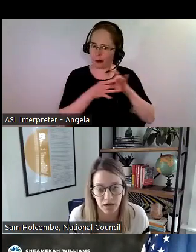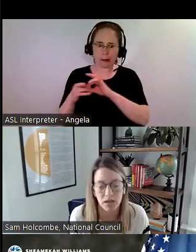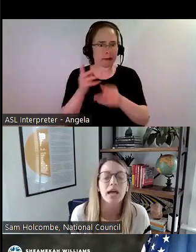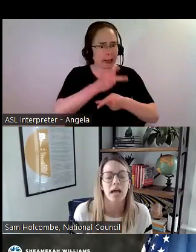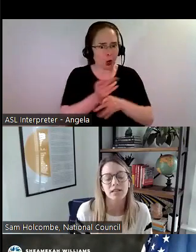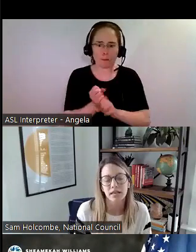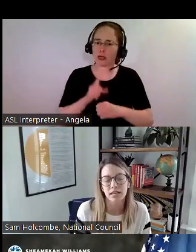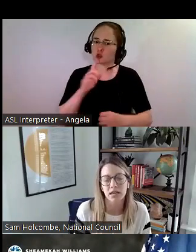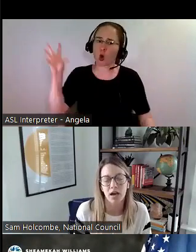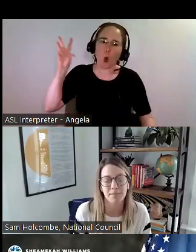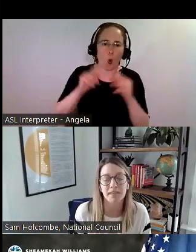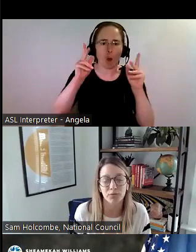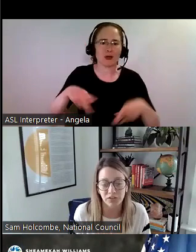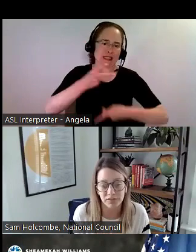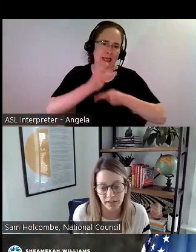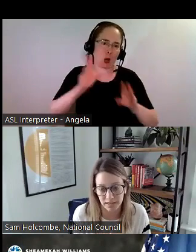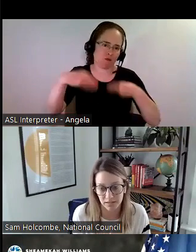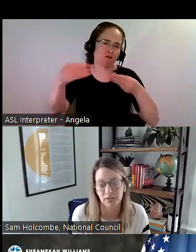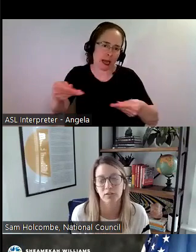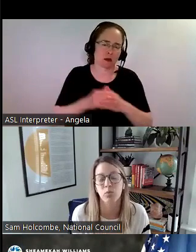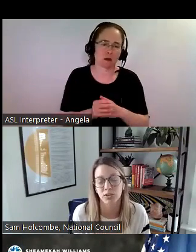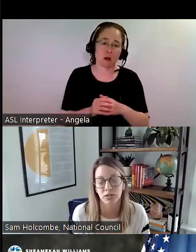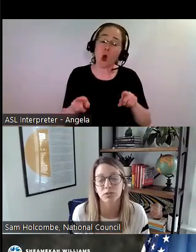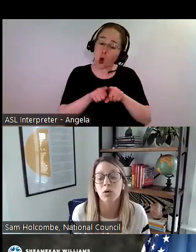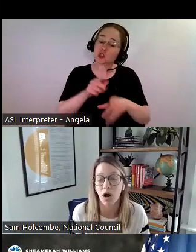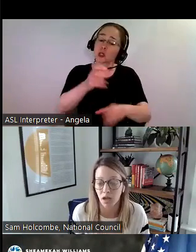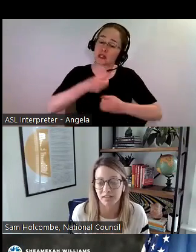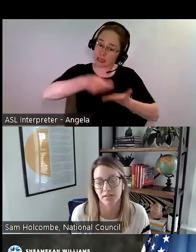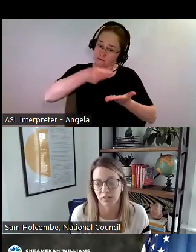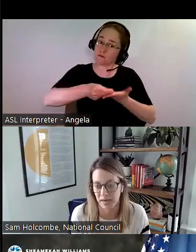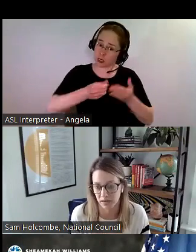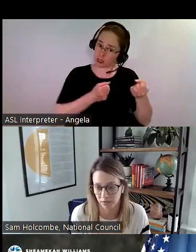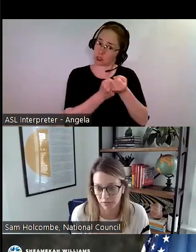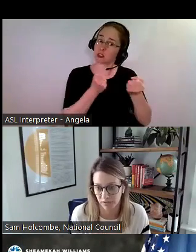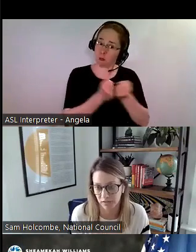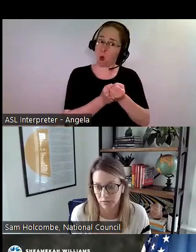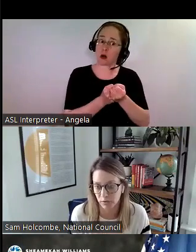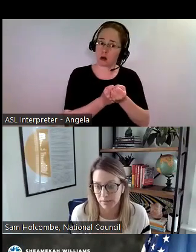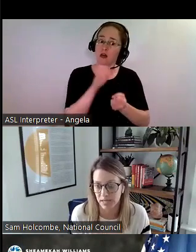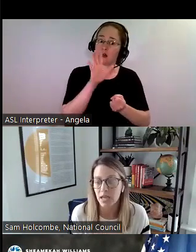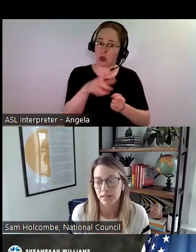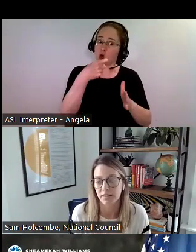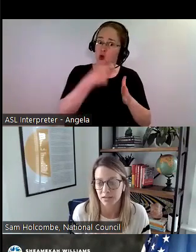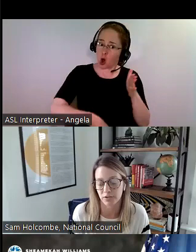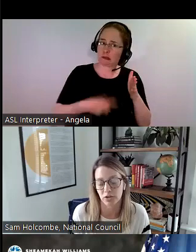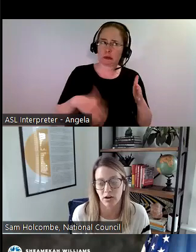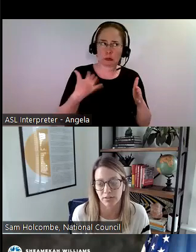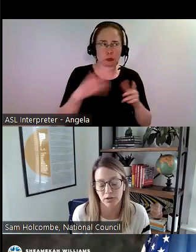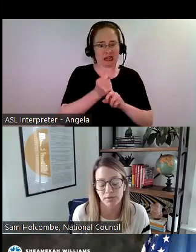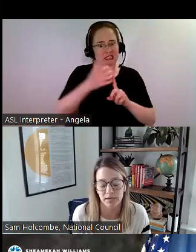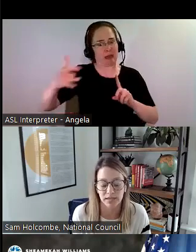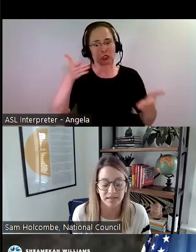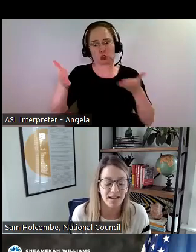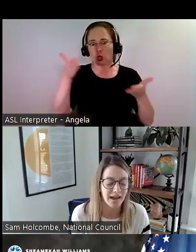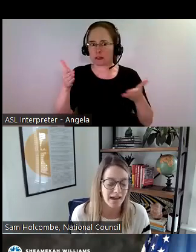whole person care. And then they receive funding to support the real costs of expanding services to fully meet the need for